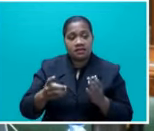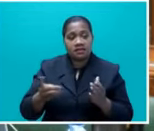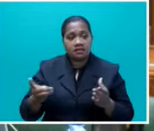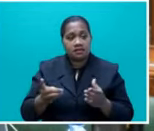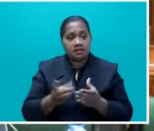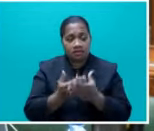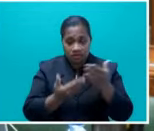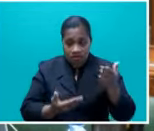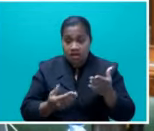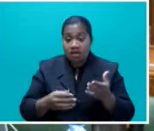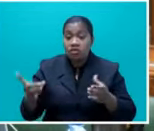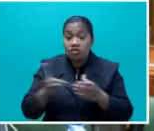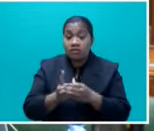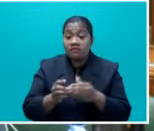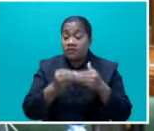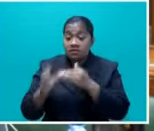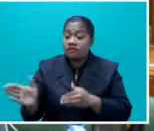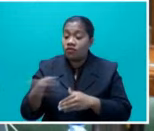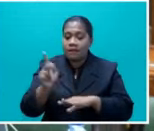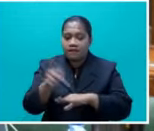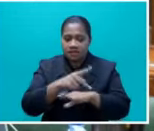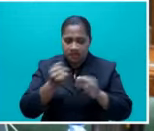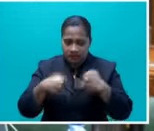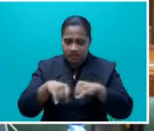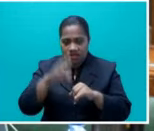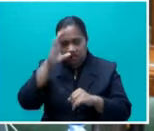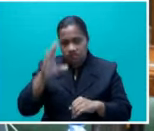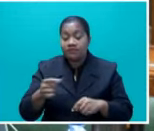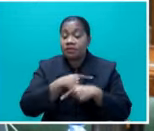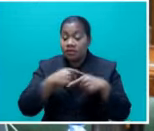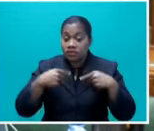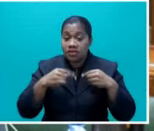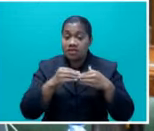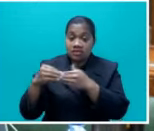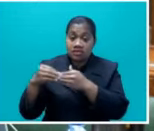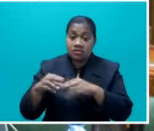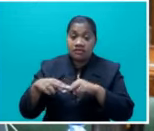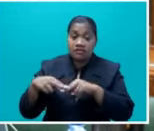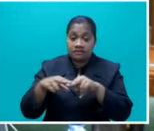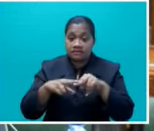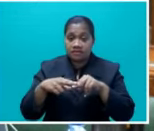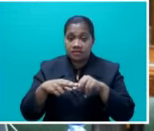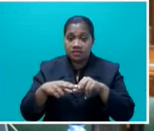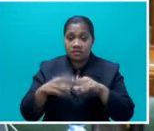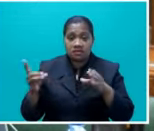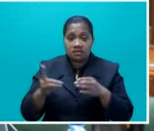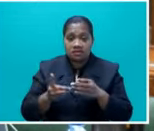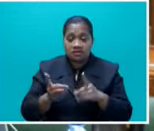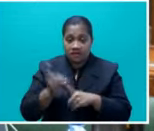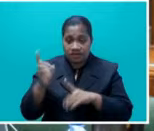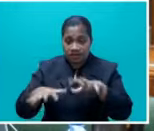of all Pacific Island countries. We, the leaders of the Pacific Island Development Forum, following open, transparent and